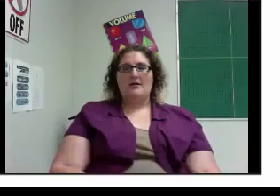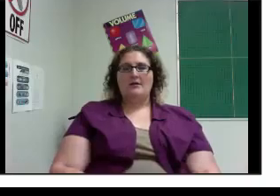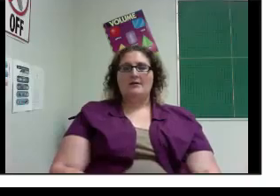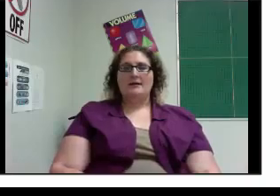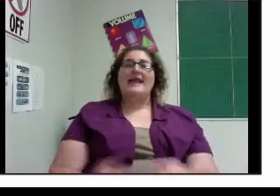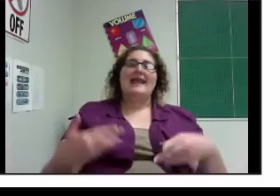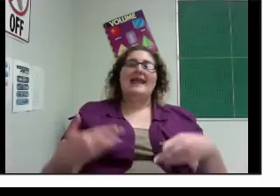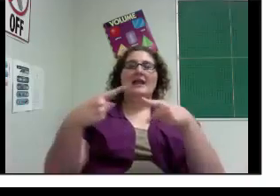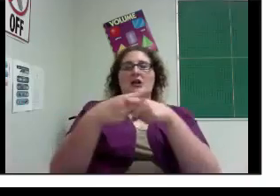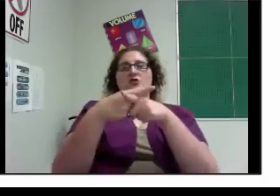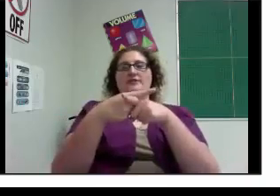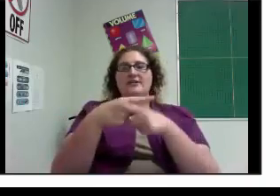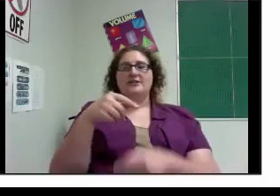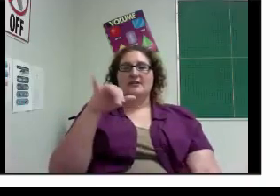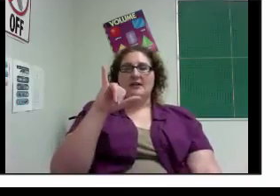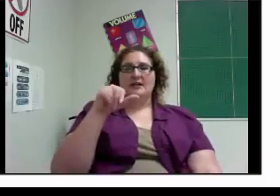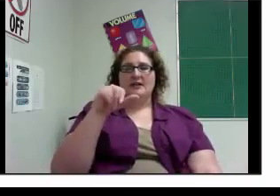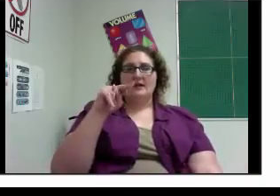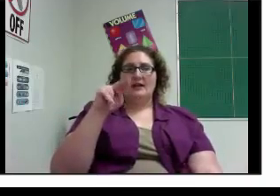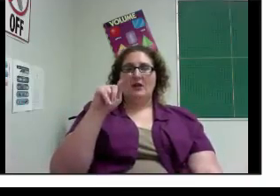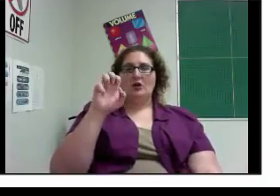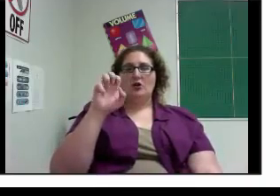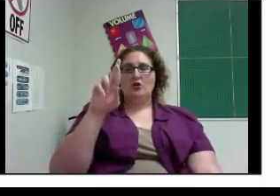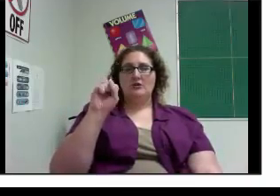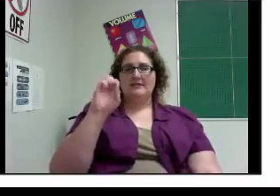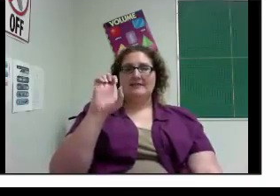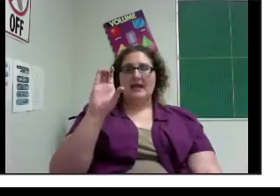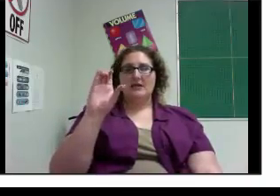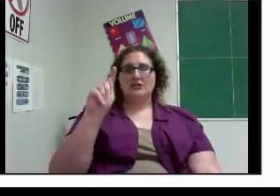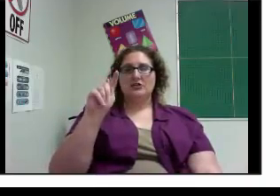Okay, and we're going to look at some of those here in just a second.